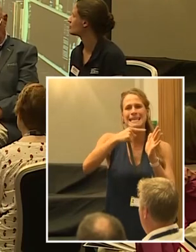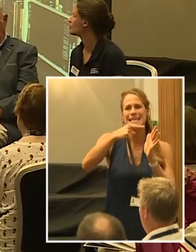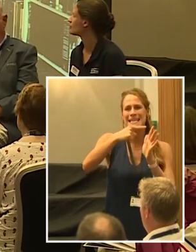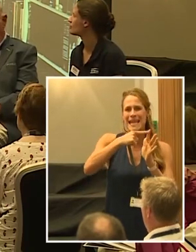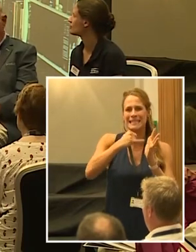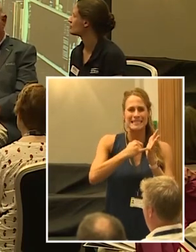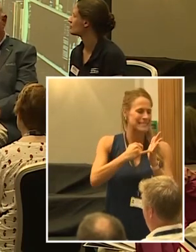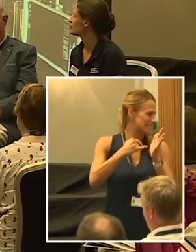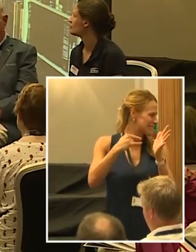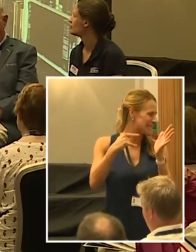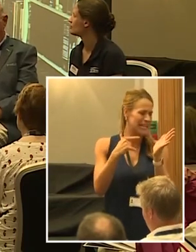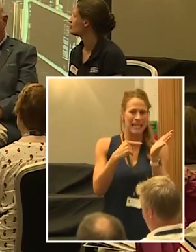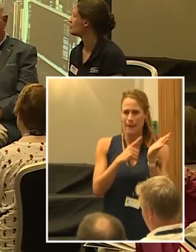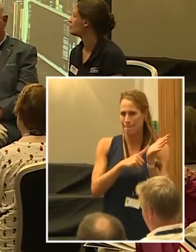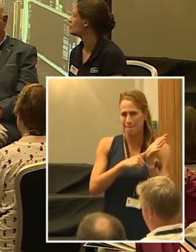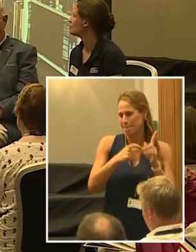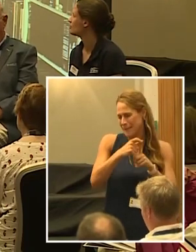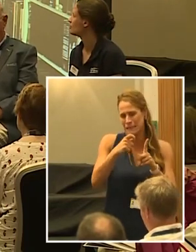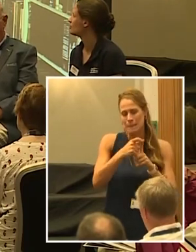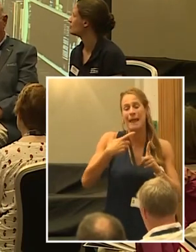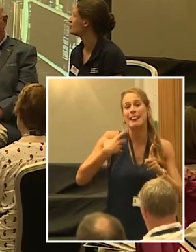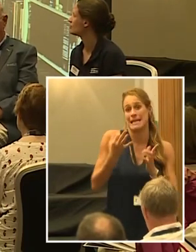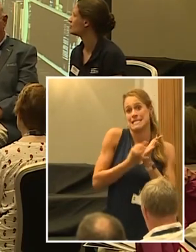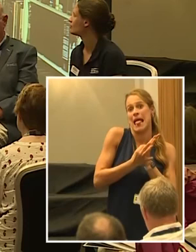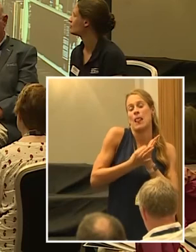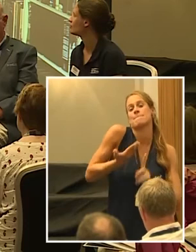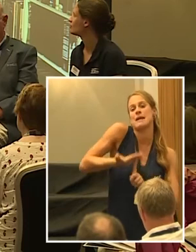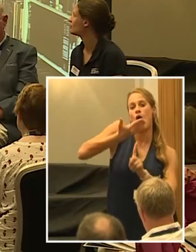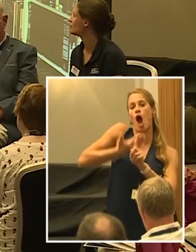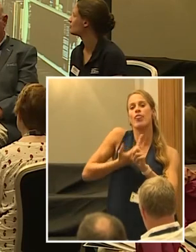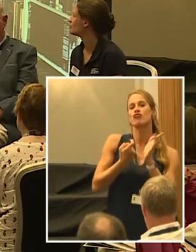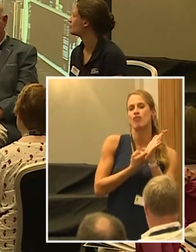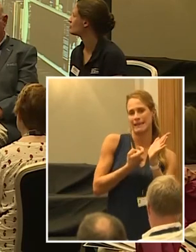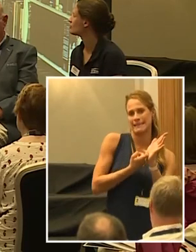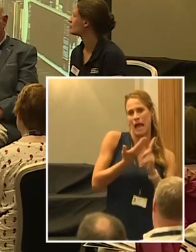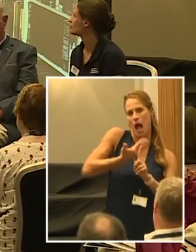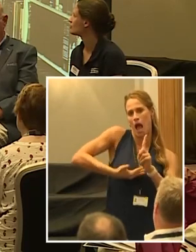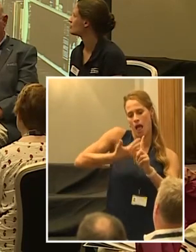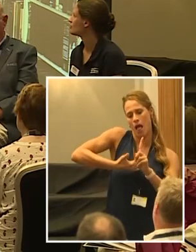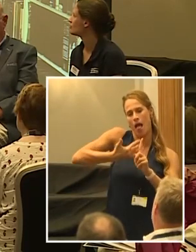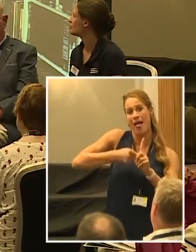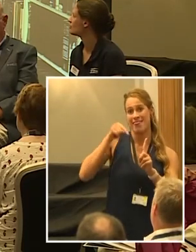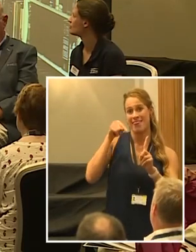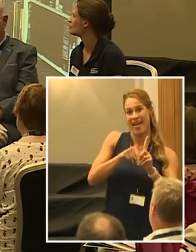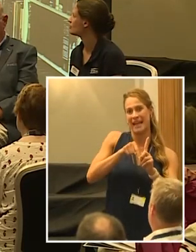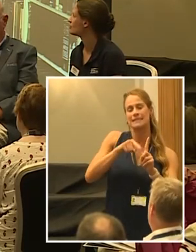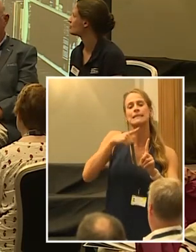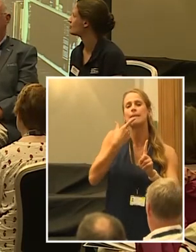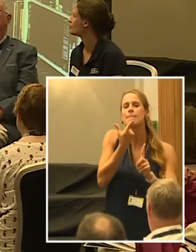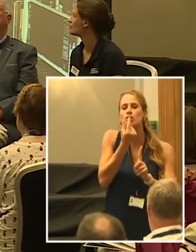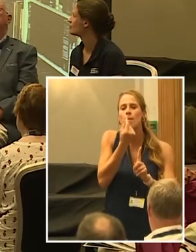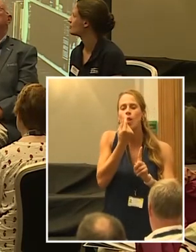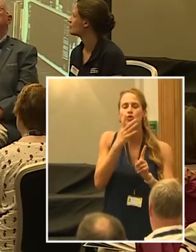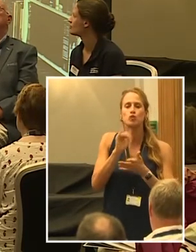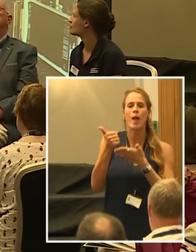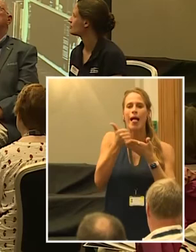retina, and that is a layer that is capable of cell division.